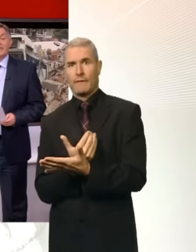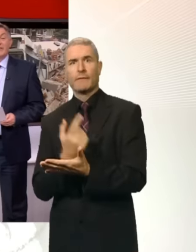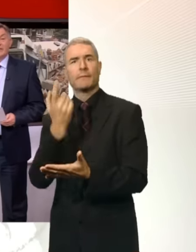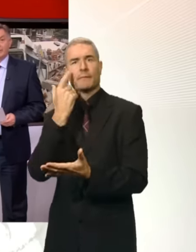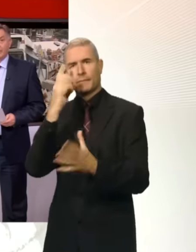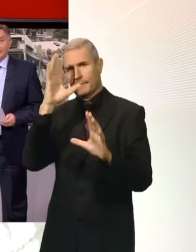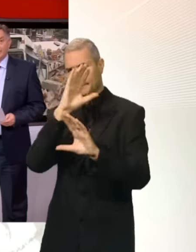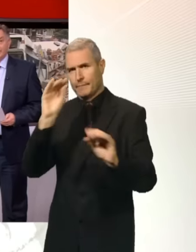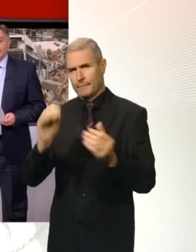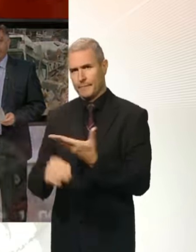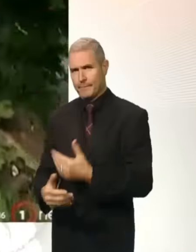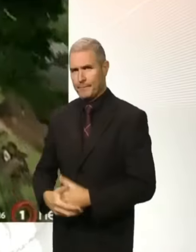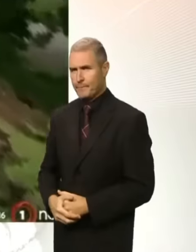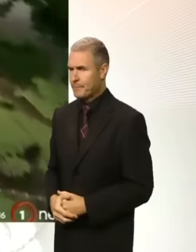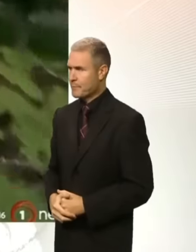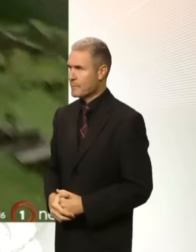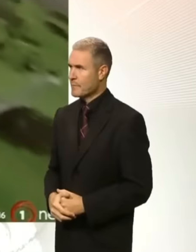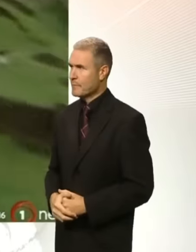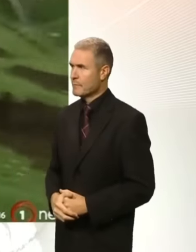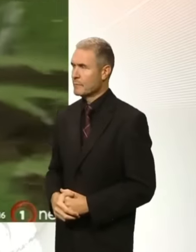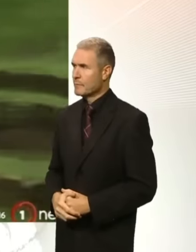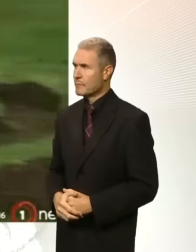Howard Griffith sent this report.